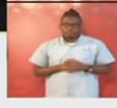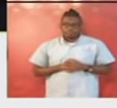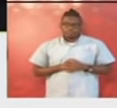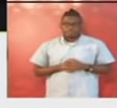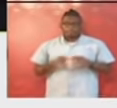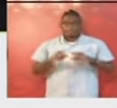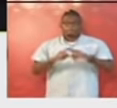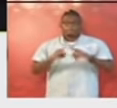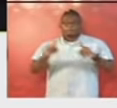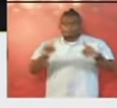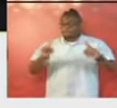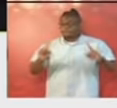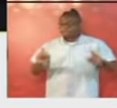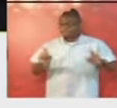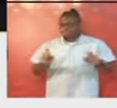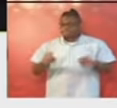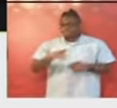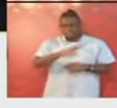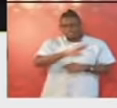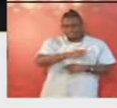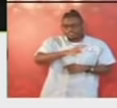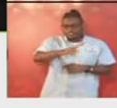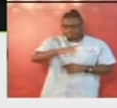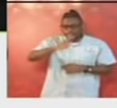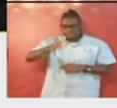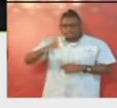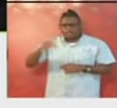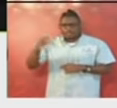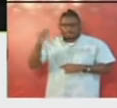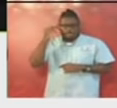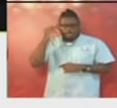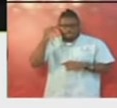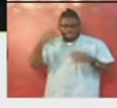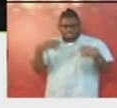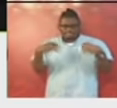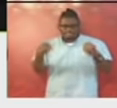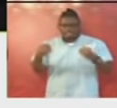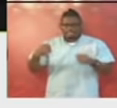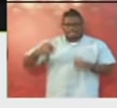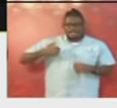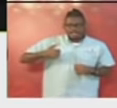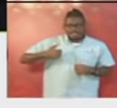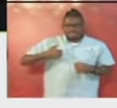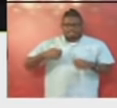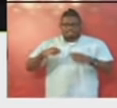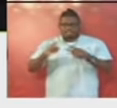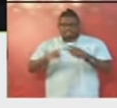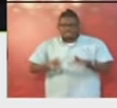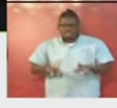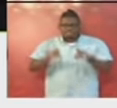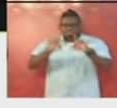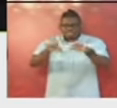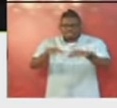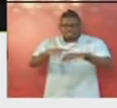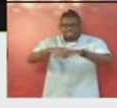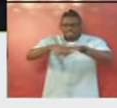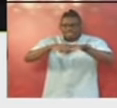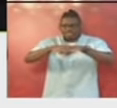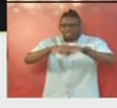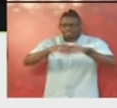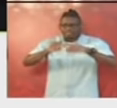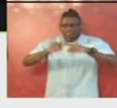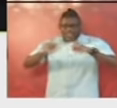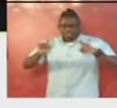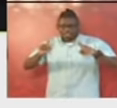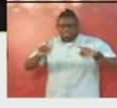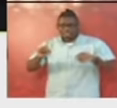index score varied among the countries studied, similar trends to those that we just saw for Canada were